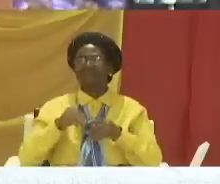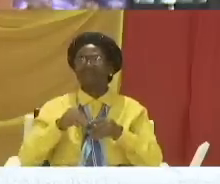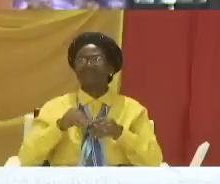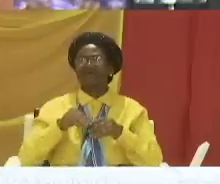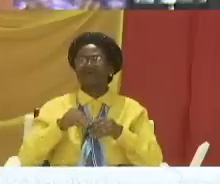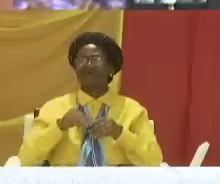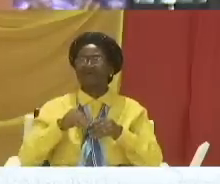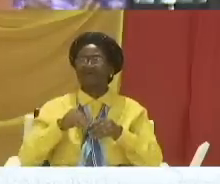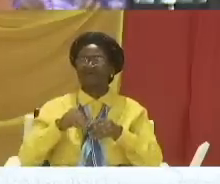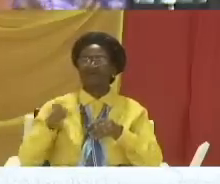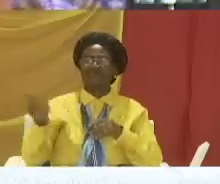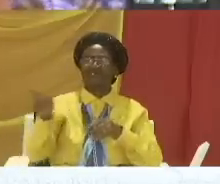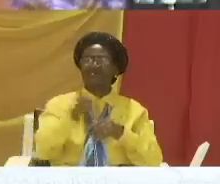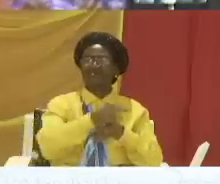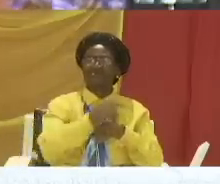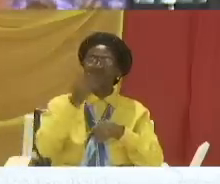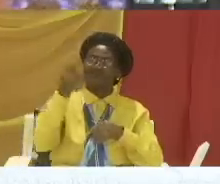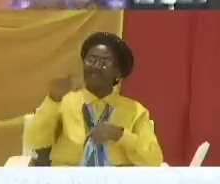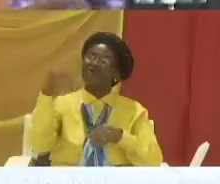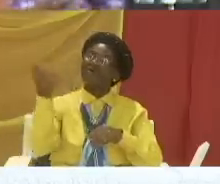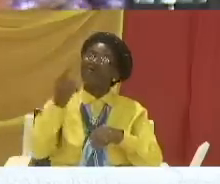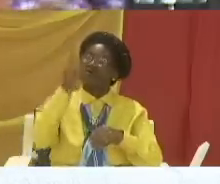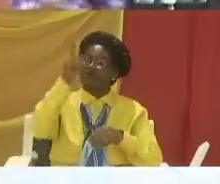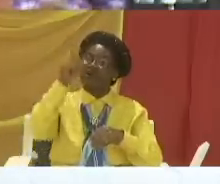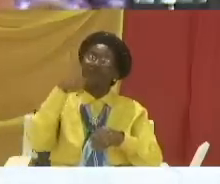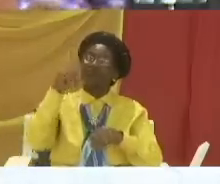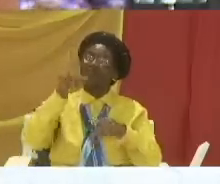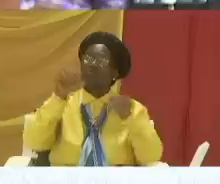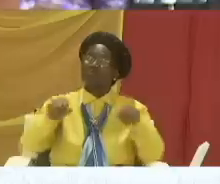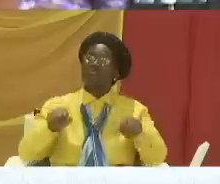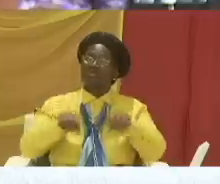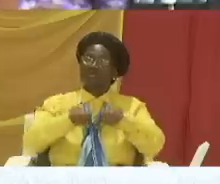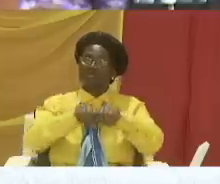You see, the only one who could break a covenant